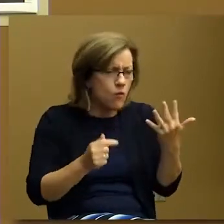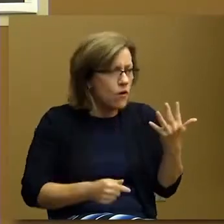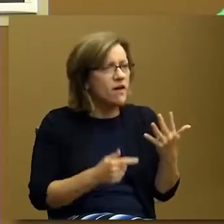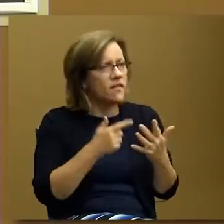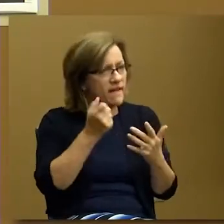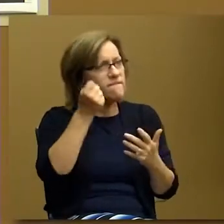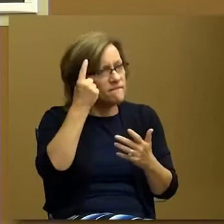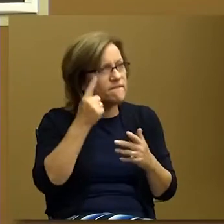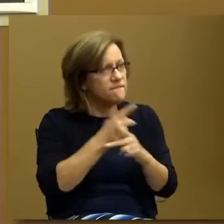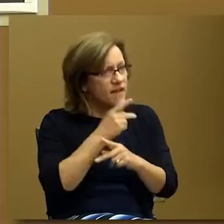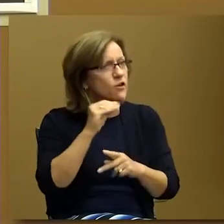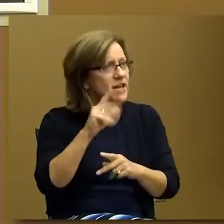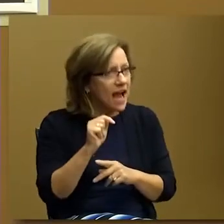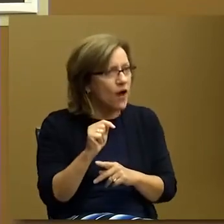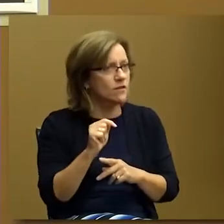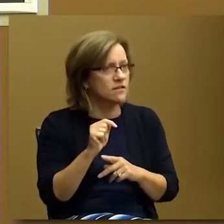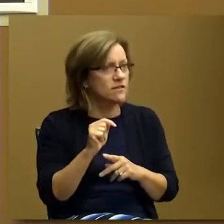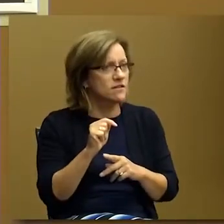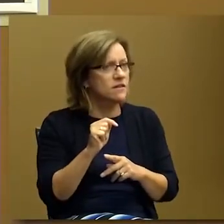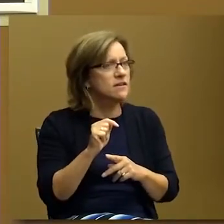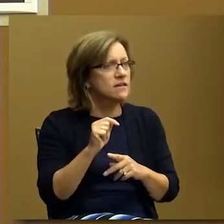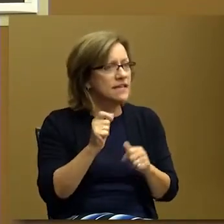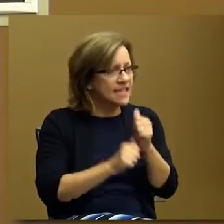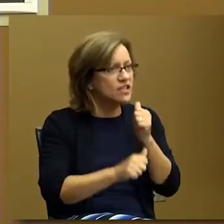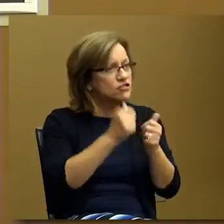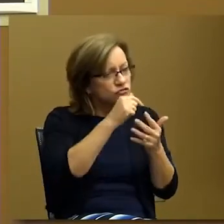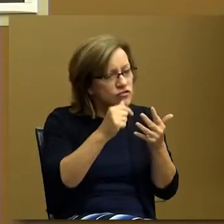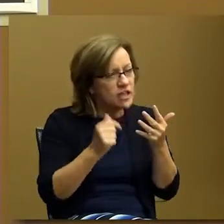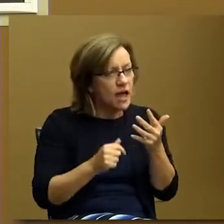very, very logistical steps to